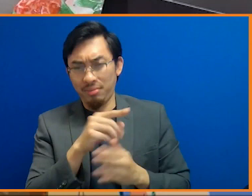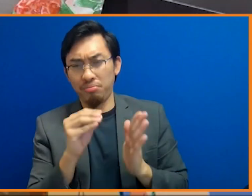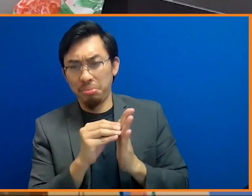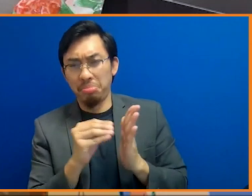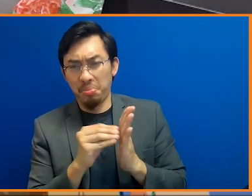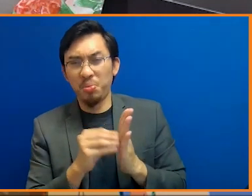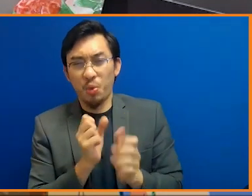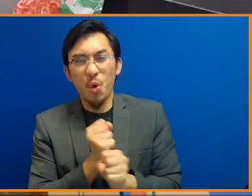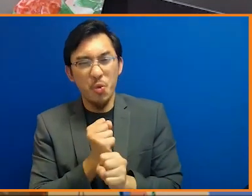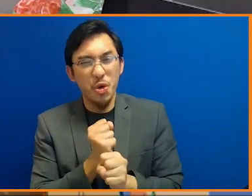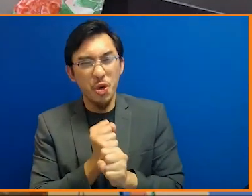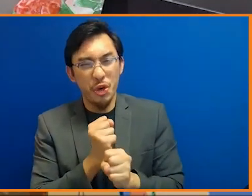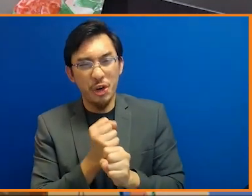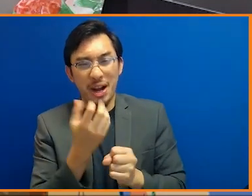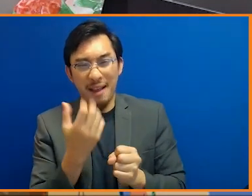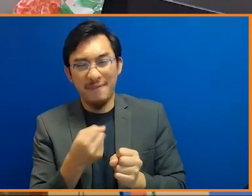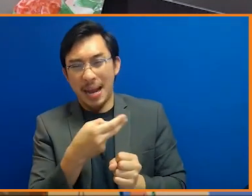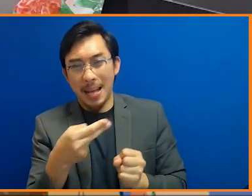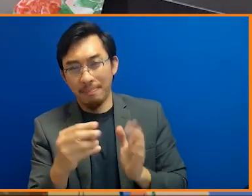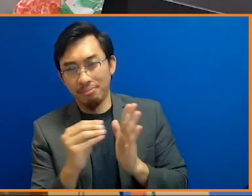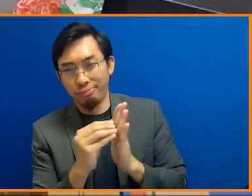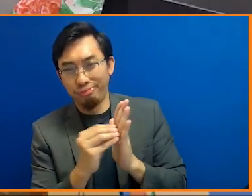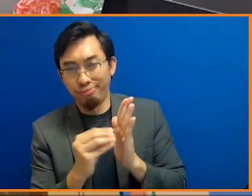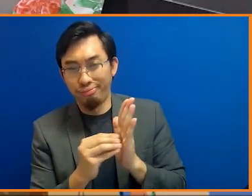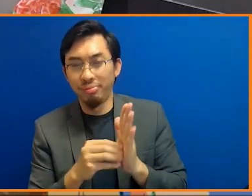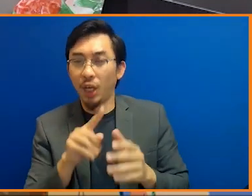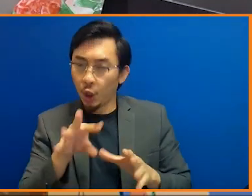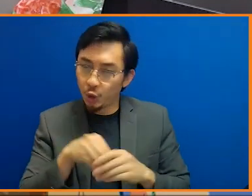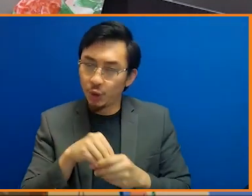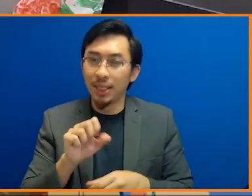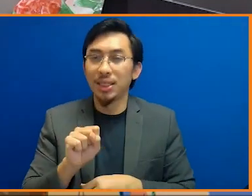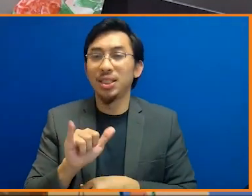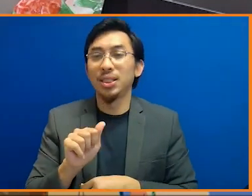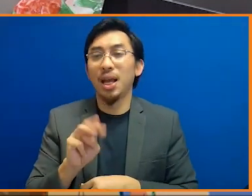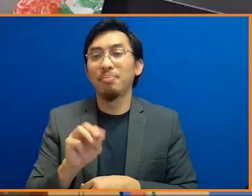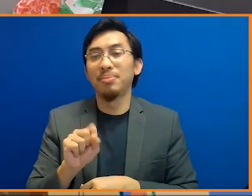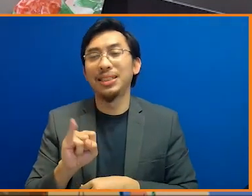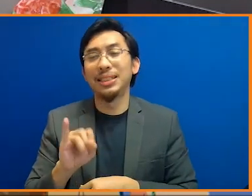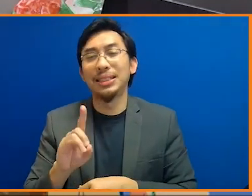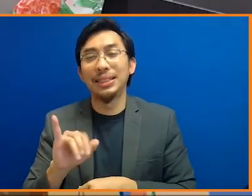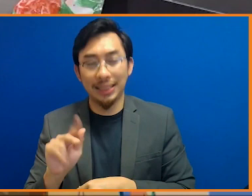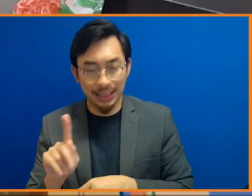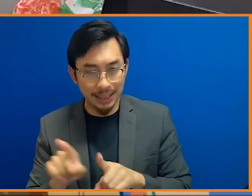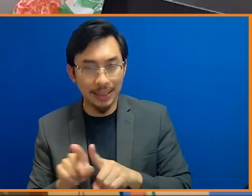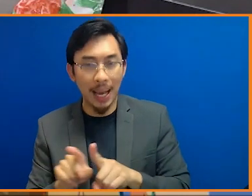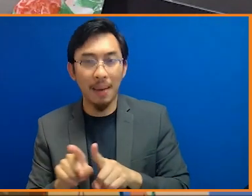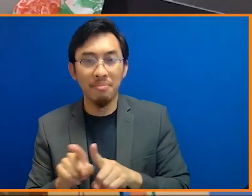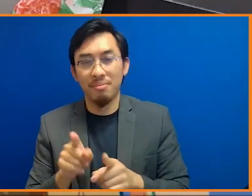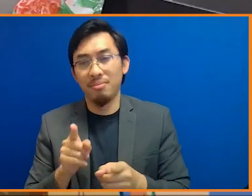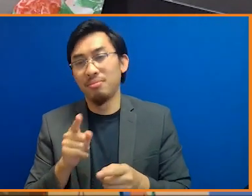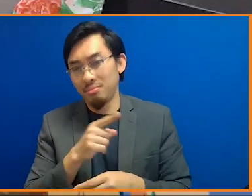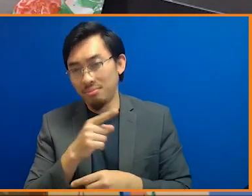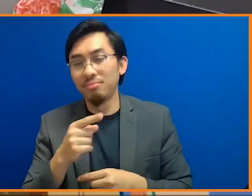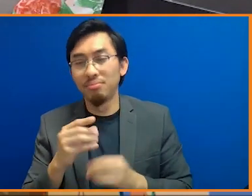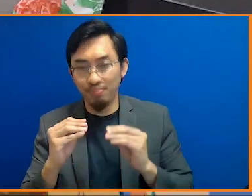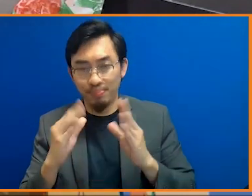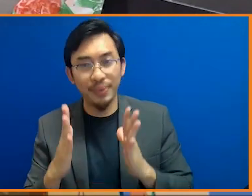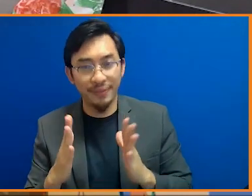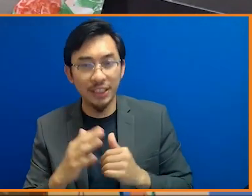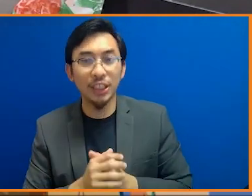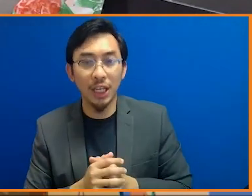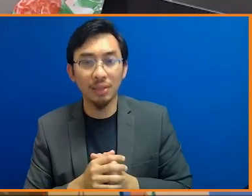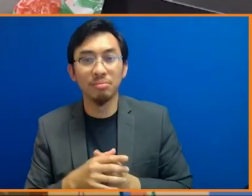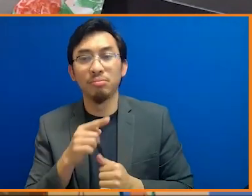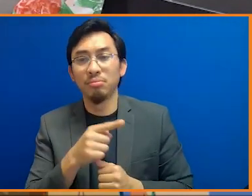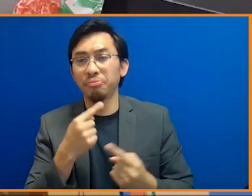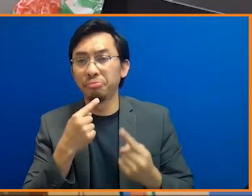that some of them are citing your works, including Syamsidik as well. So, Prof. Anawat today in session